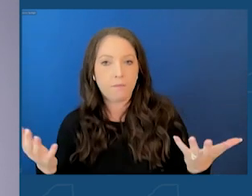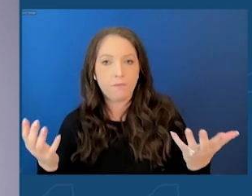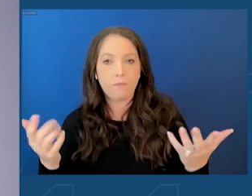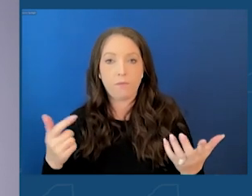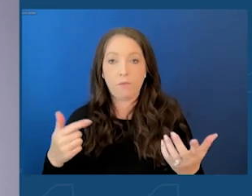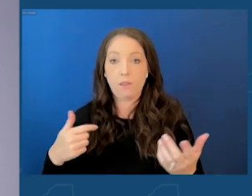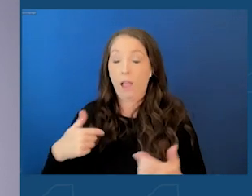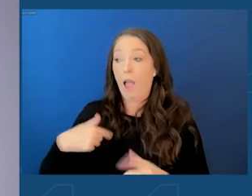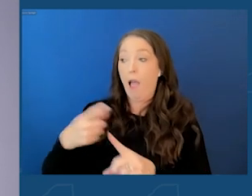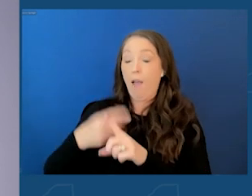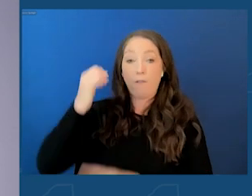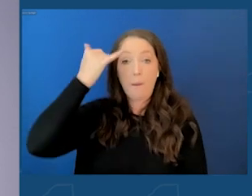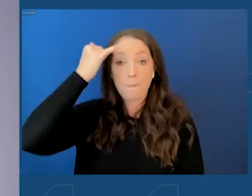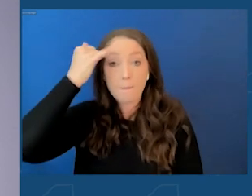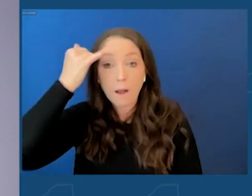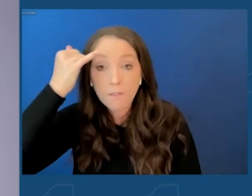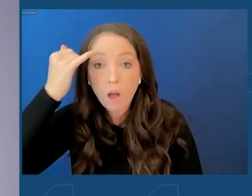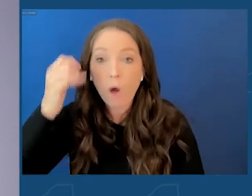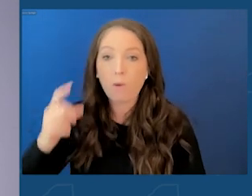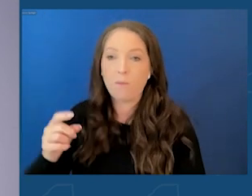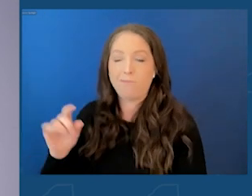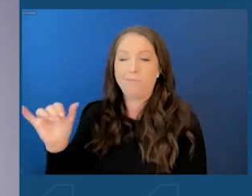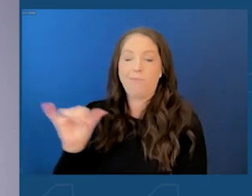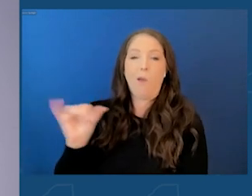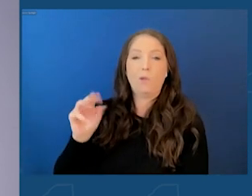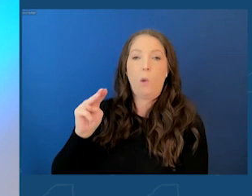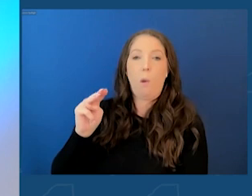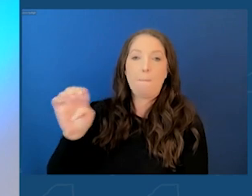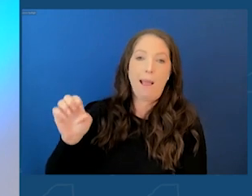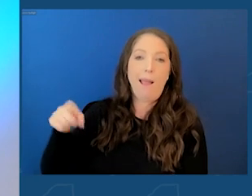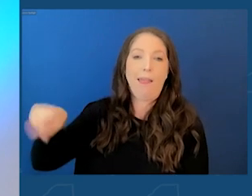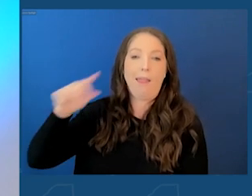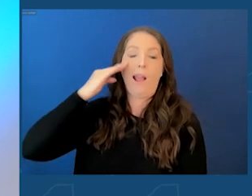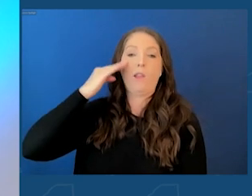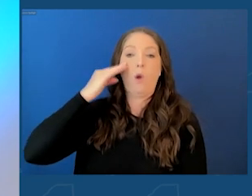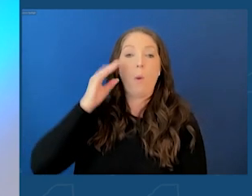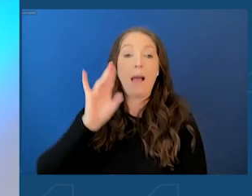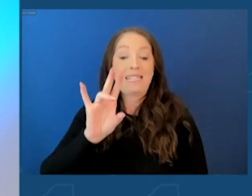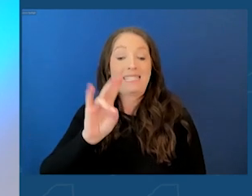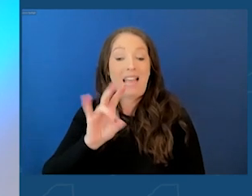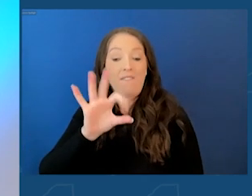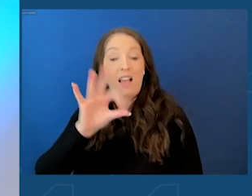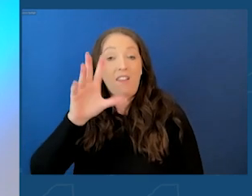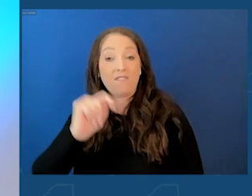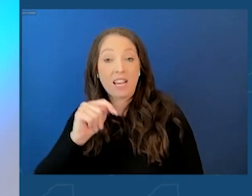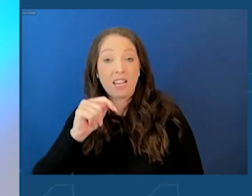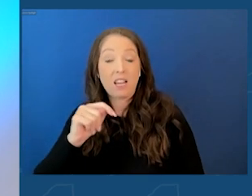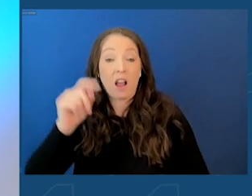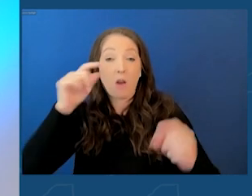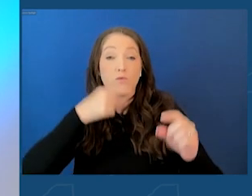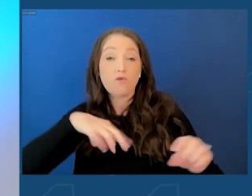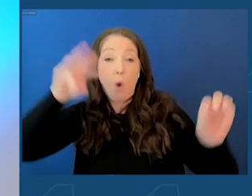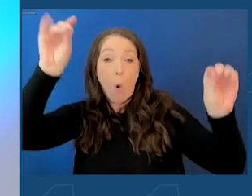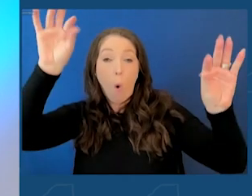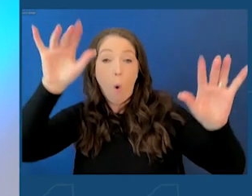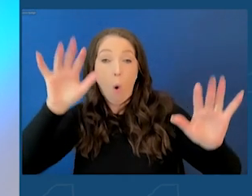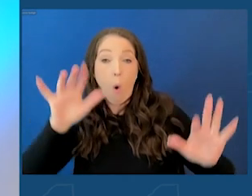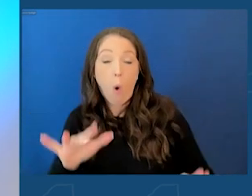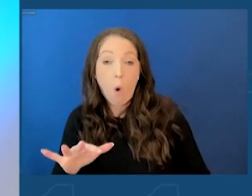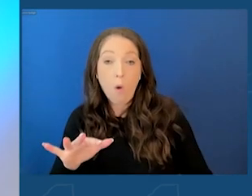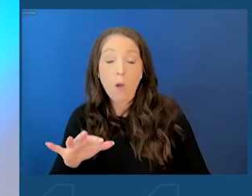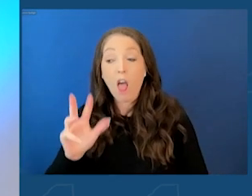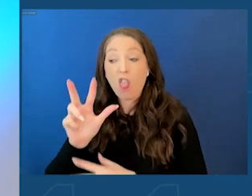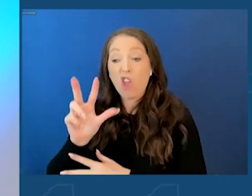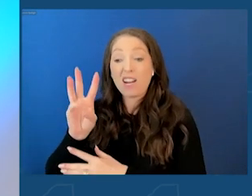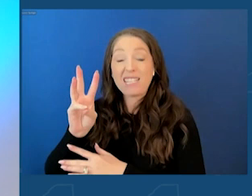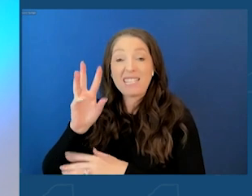sure they could handle this in Maine just as well, but 7 feet of snow, record, just 9 months ago in a 36-hour period, the